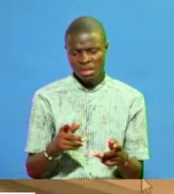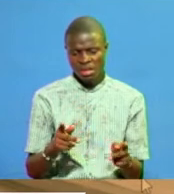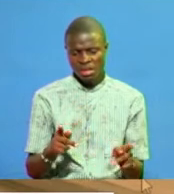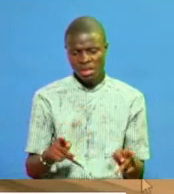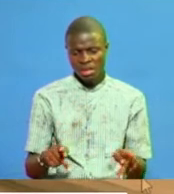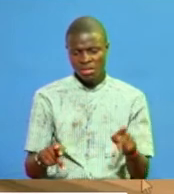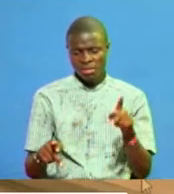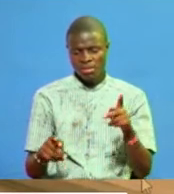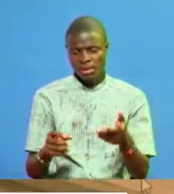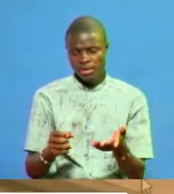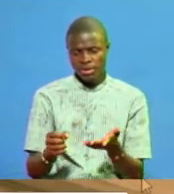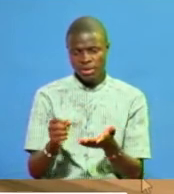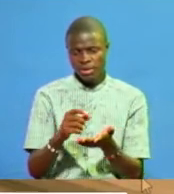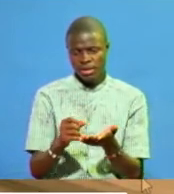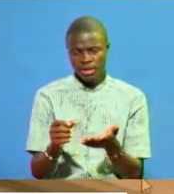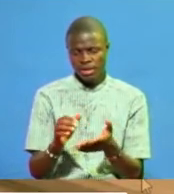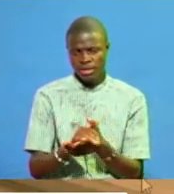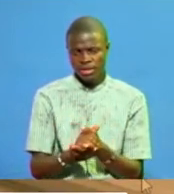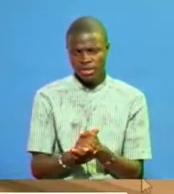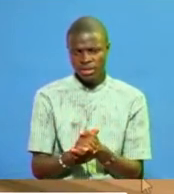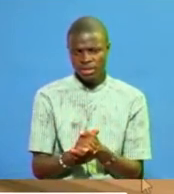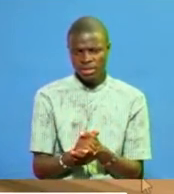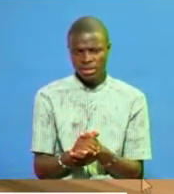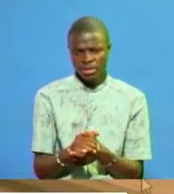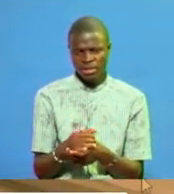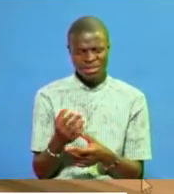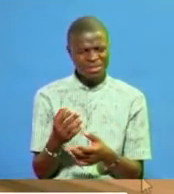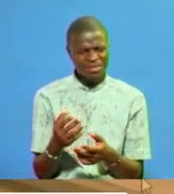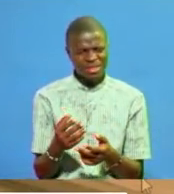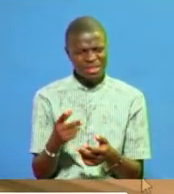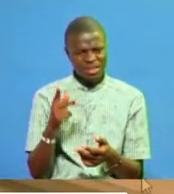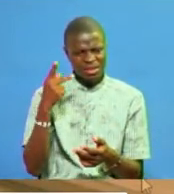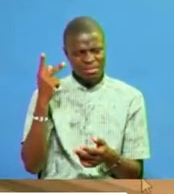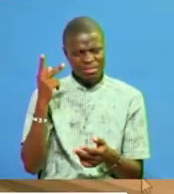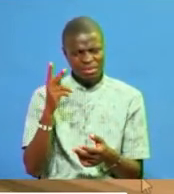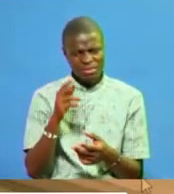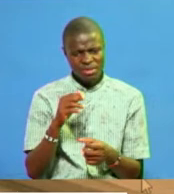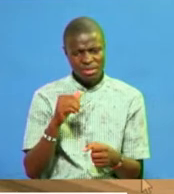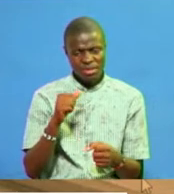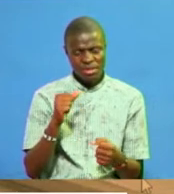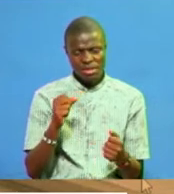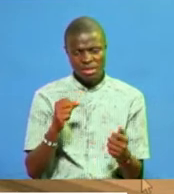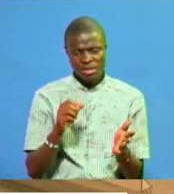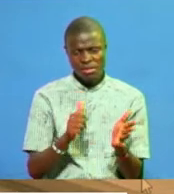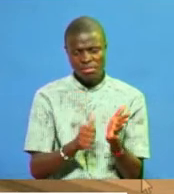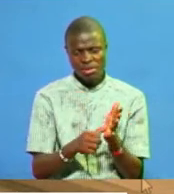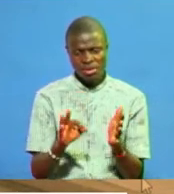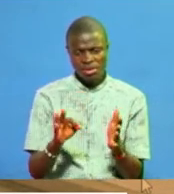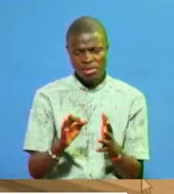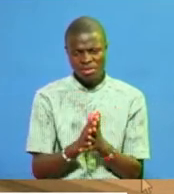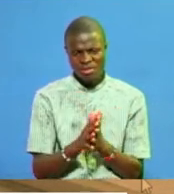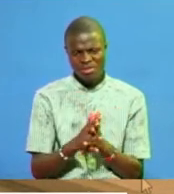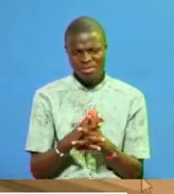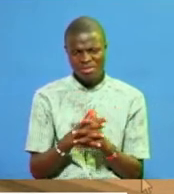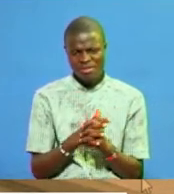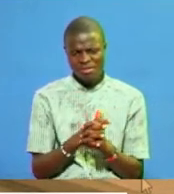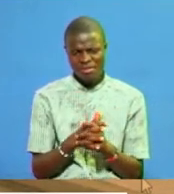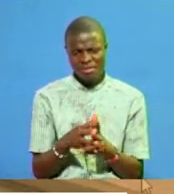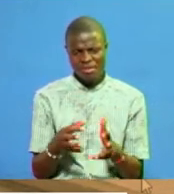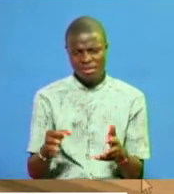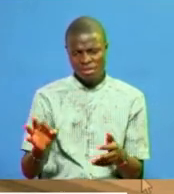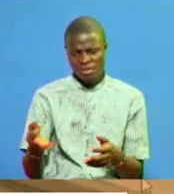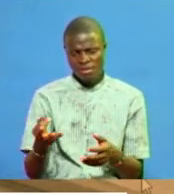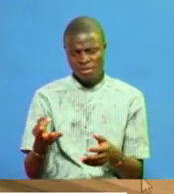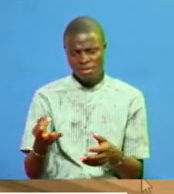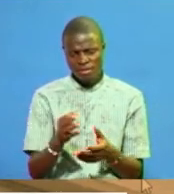challenge in terms of. So if the economy is not expanding as the special. Then you find that the majority of the young